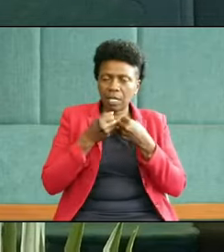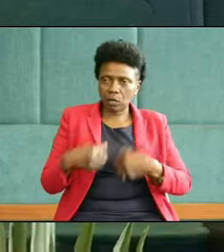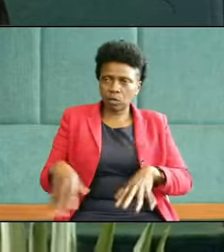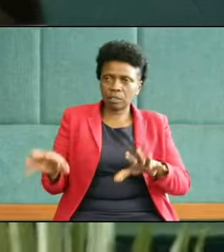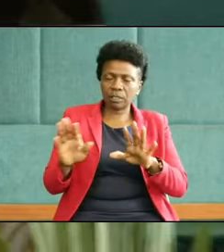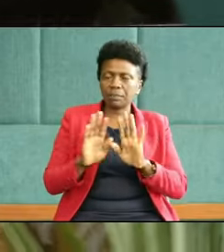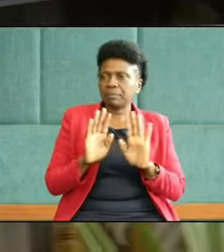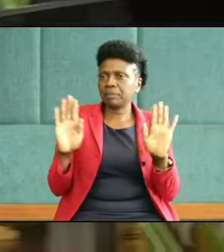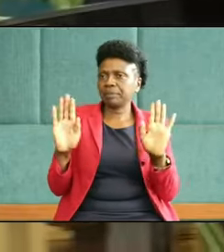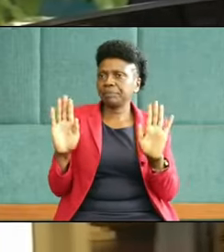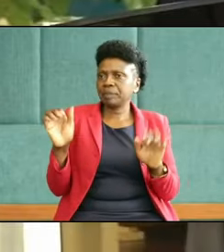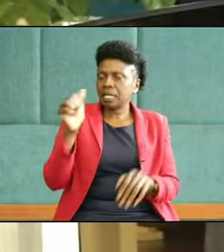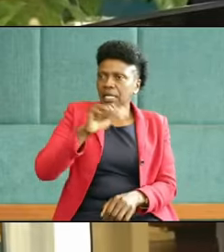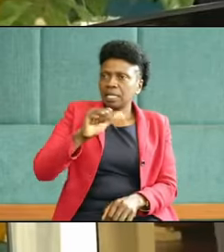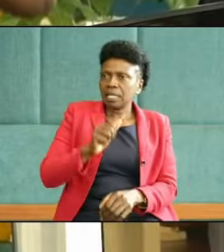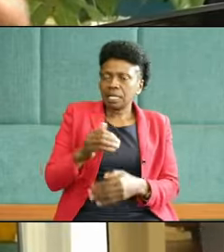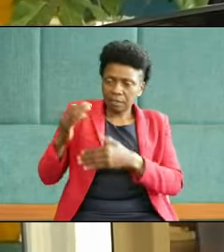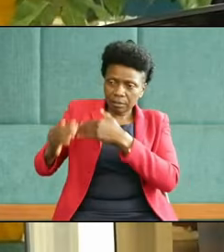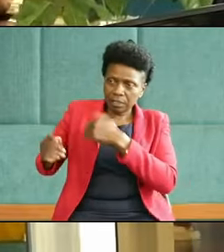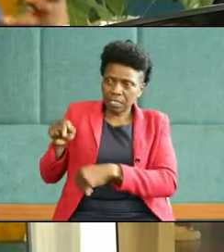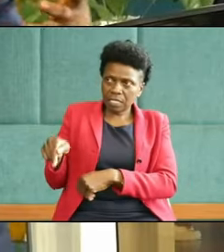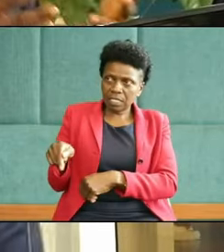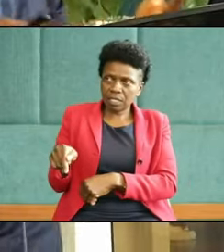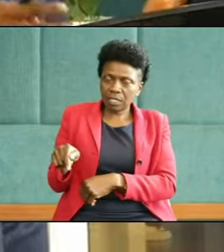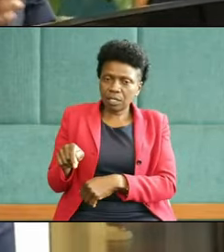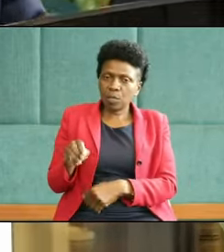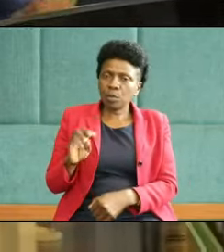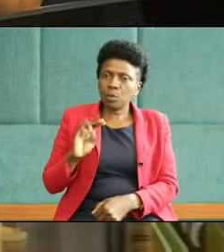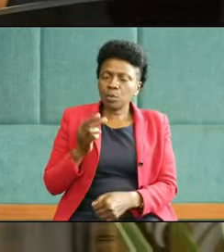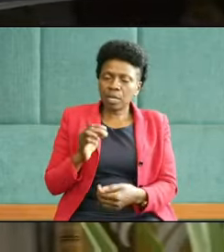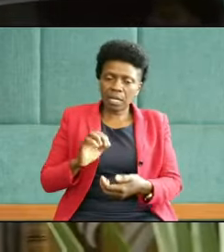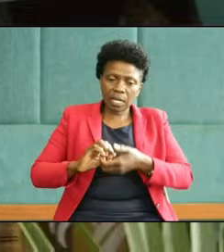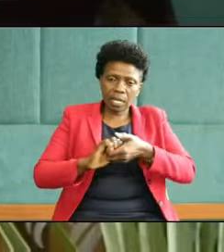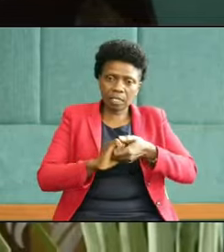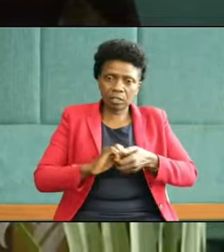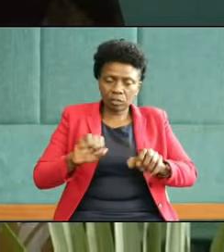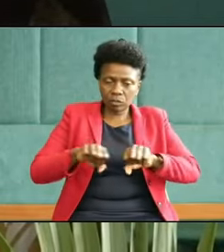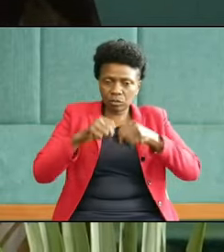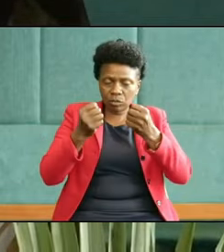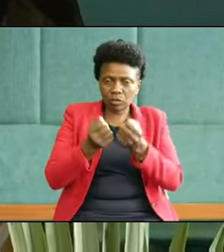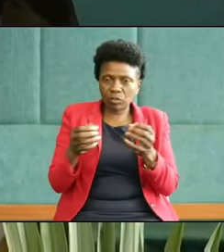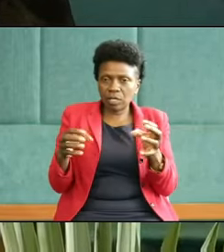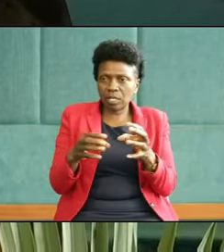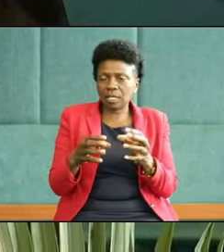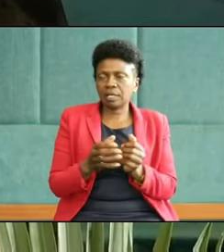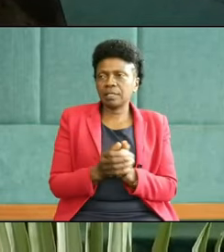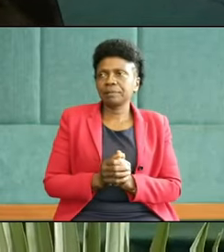more. Anything aside these, we are engaged in social gathering.